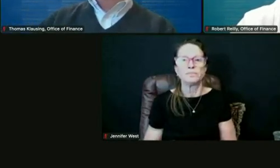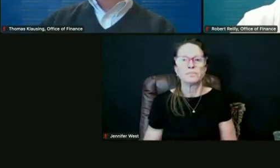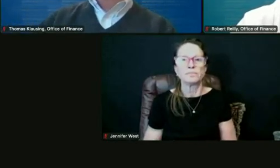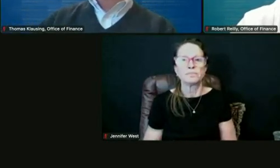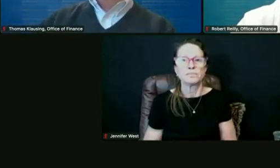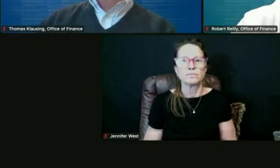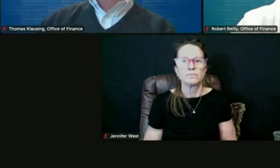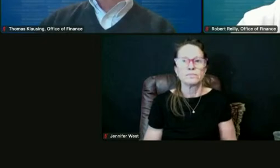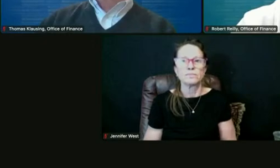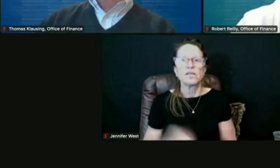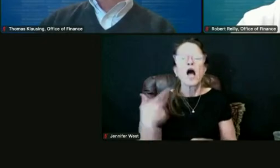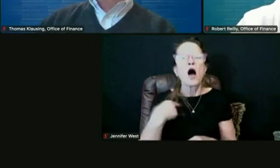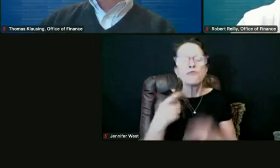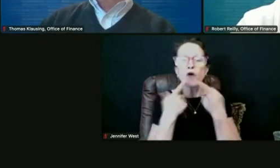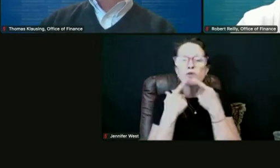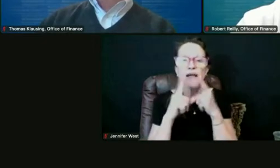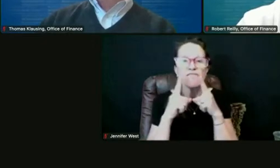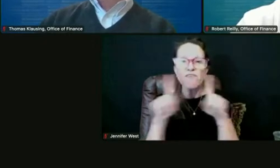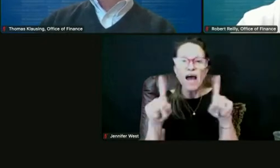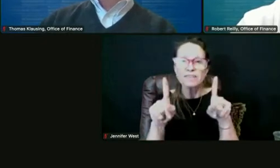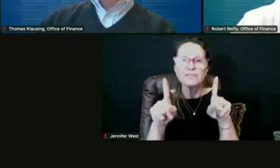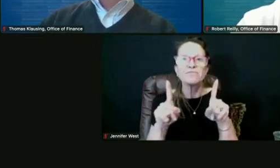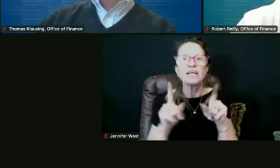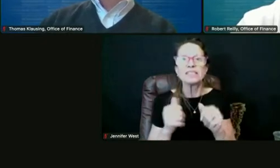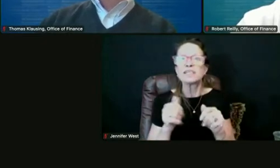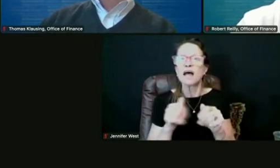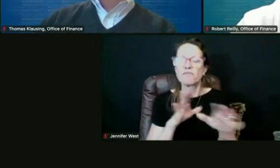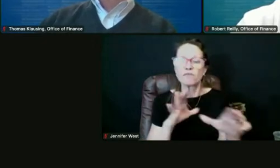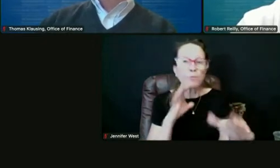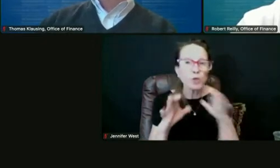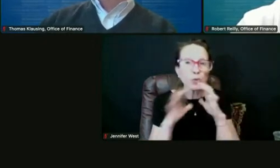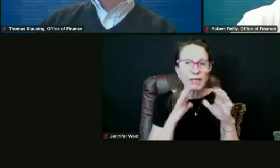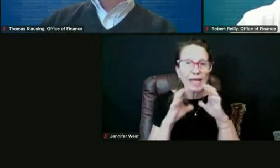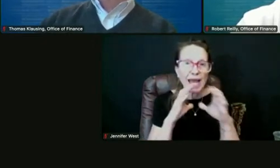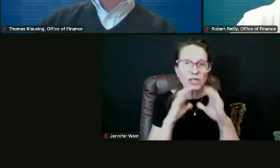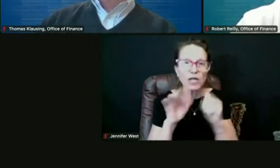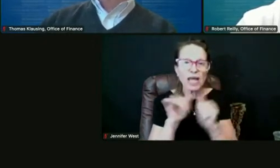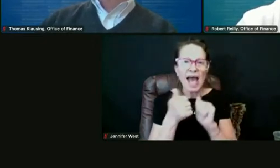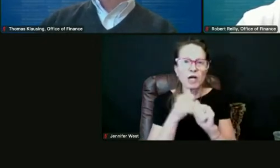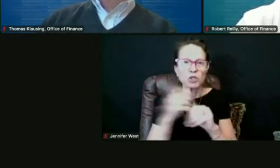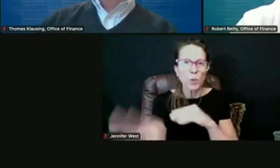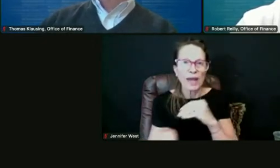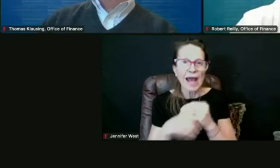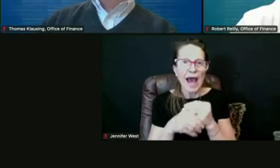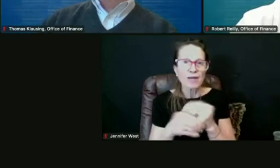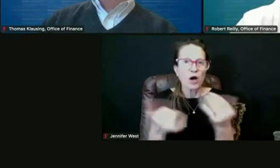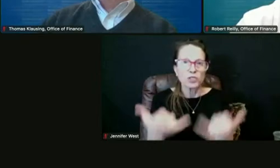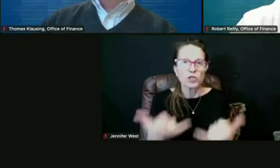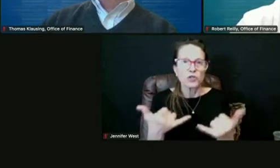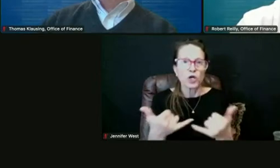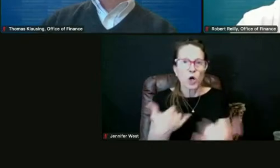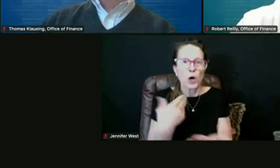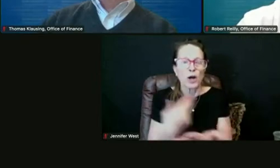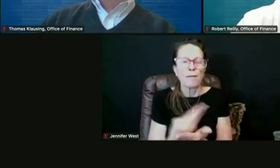of effectiveness of programs and how do we add on to our current budget based on the need.